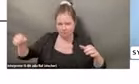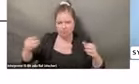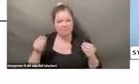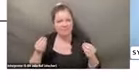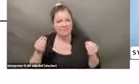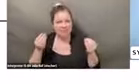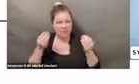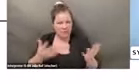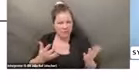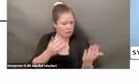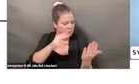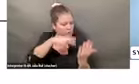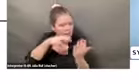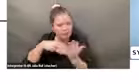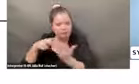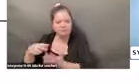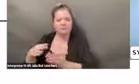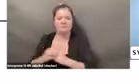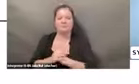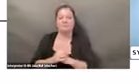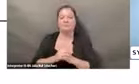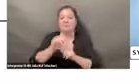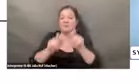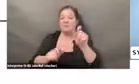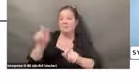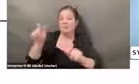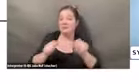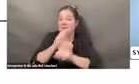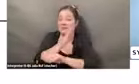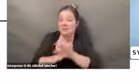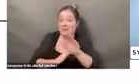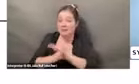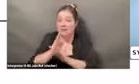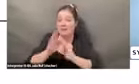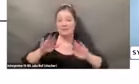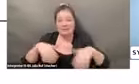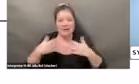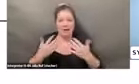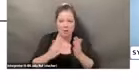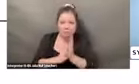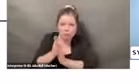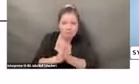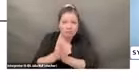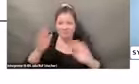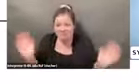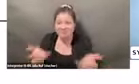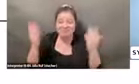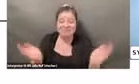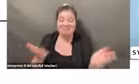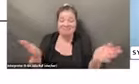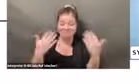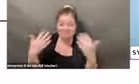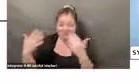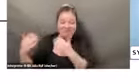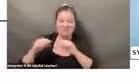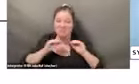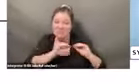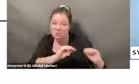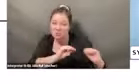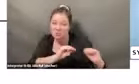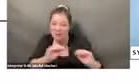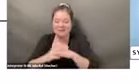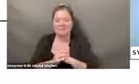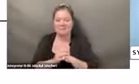information about how to motivate people with disabilities to attend these trainings, how to adapt the training to the